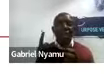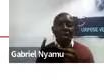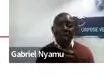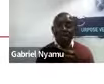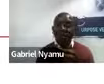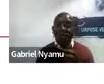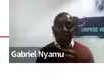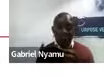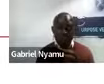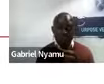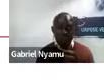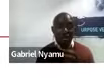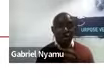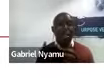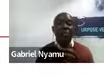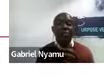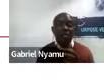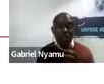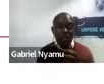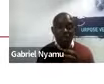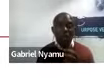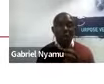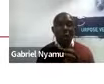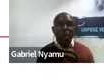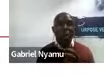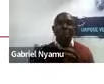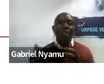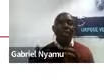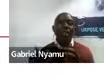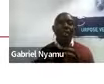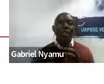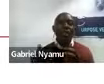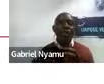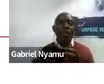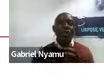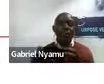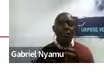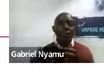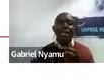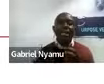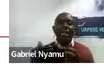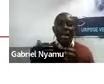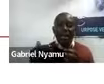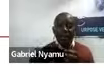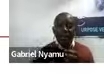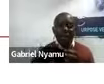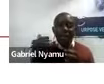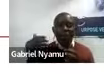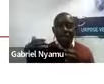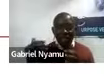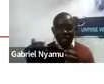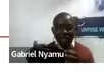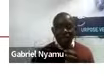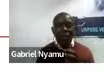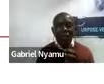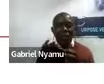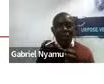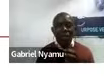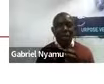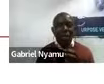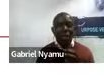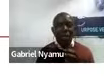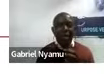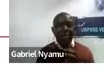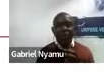But you'll never retire from purpose. You can change positions where maybe you are now interacting with the purpose in a different context. But